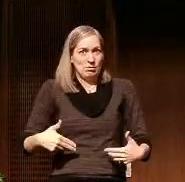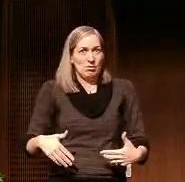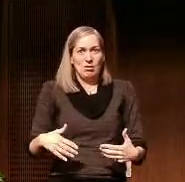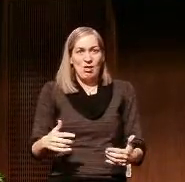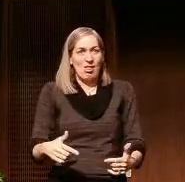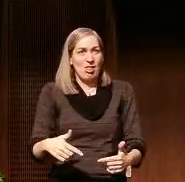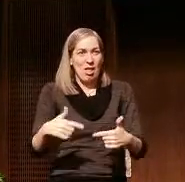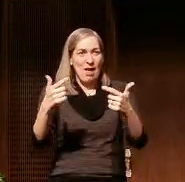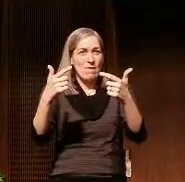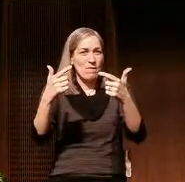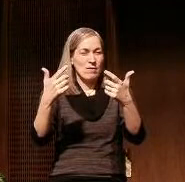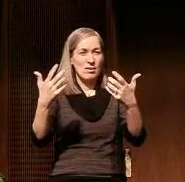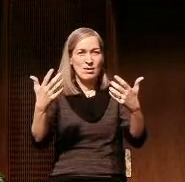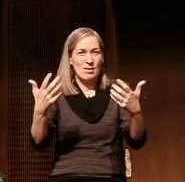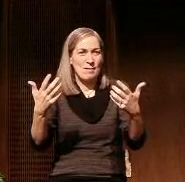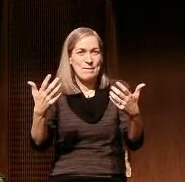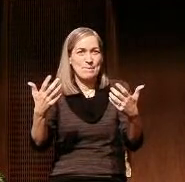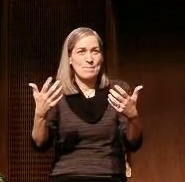Life